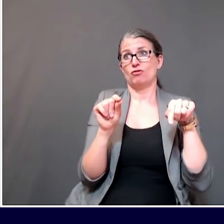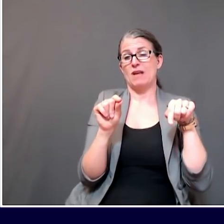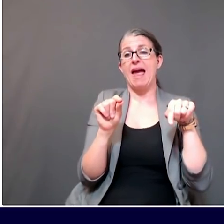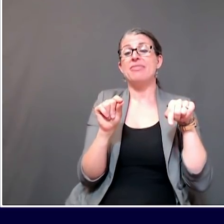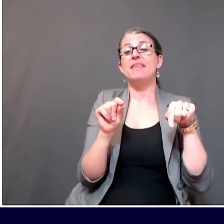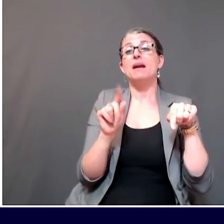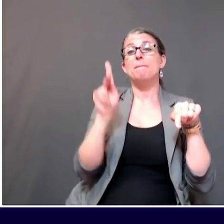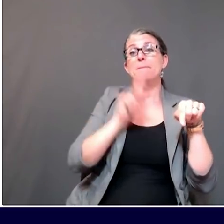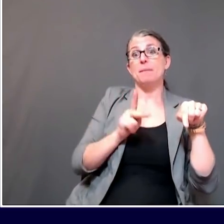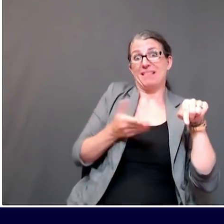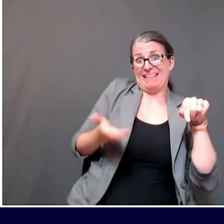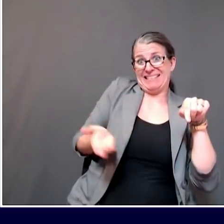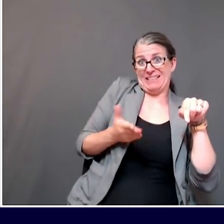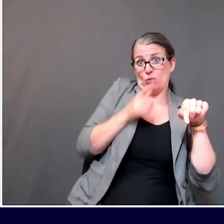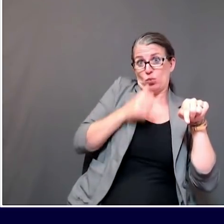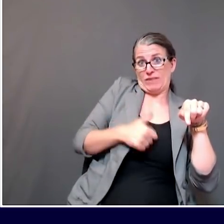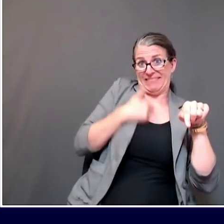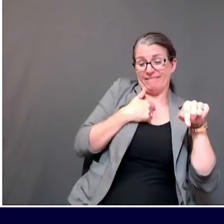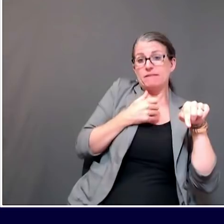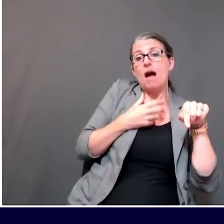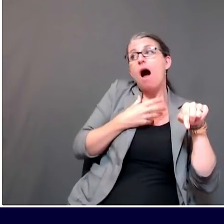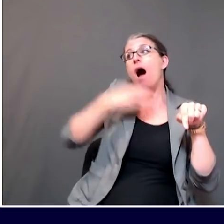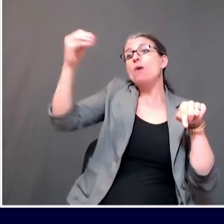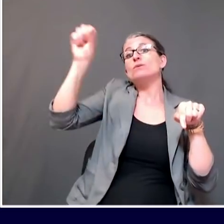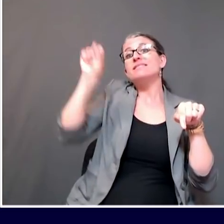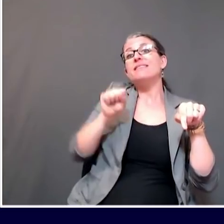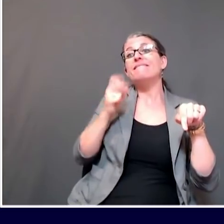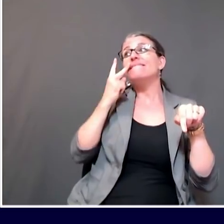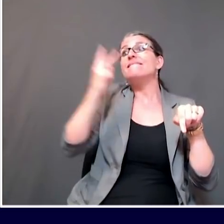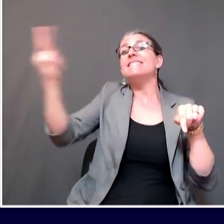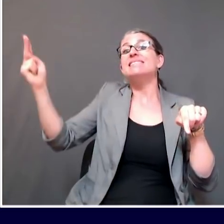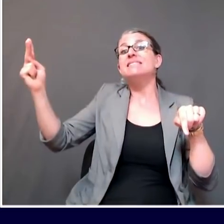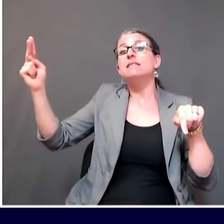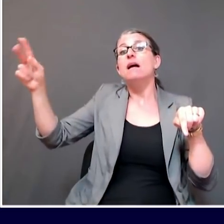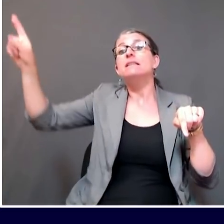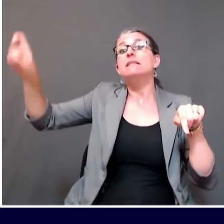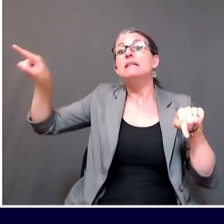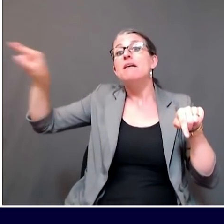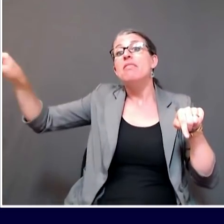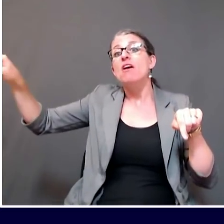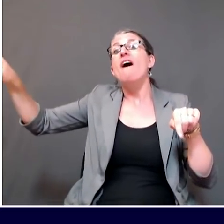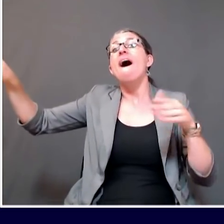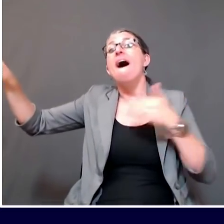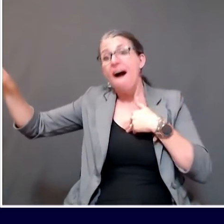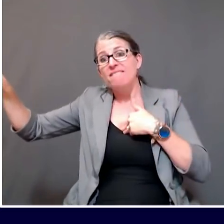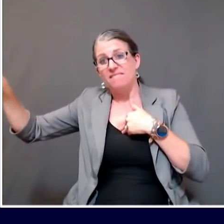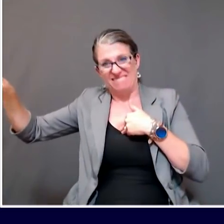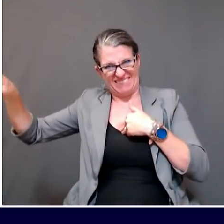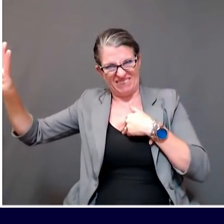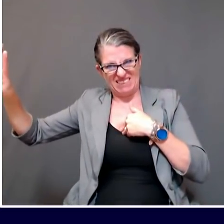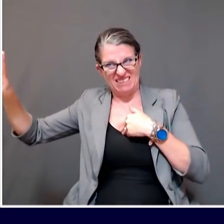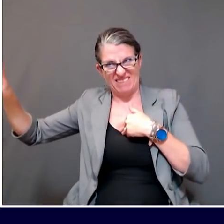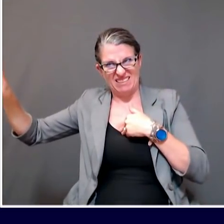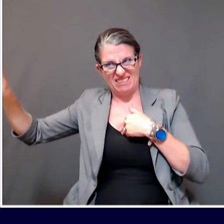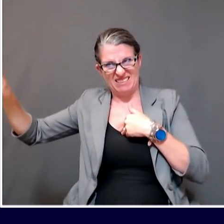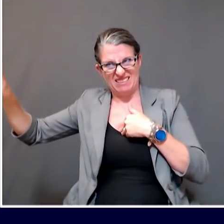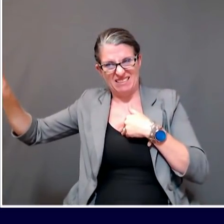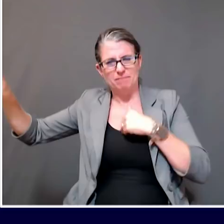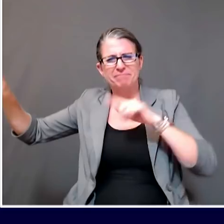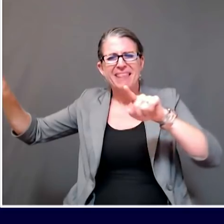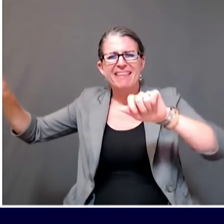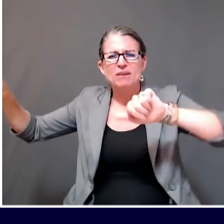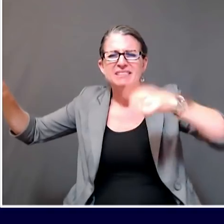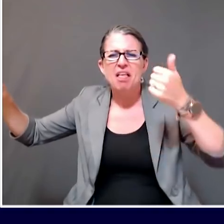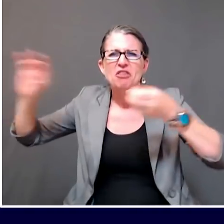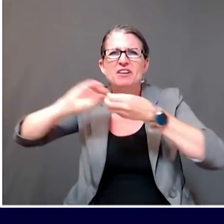133 positive molecular tests. Is that among out-of-state people, and how does that jive with 120